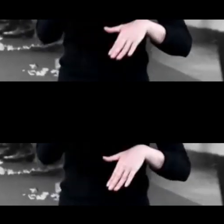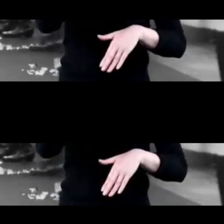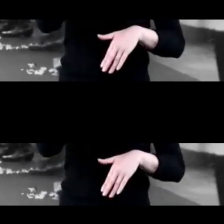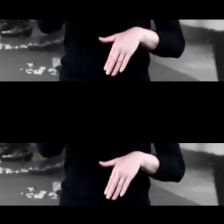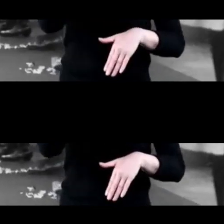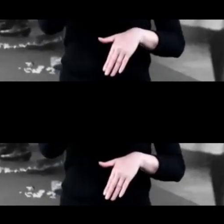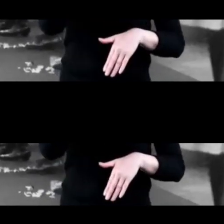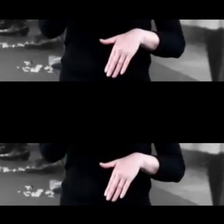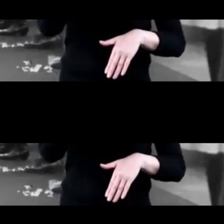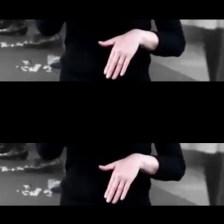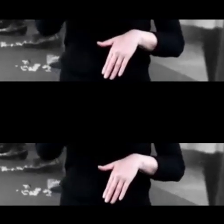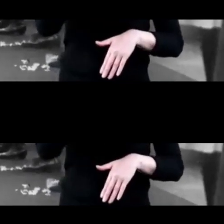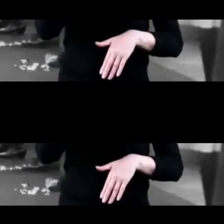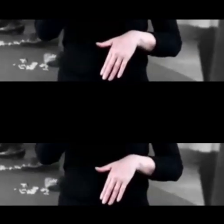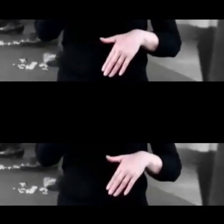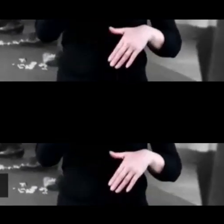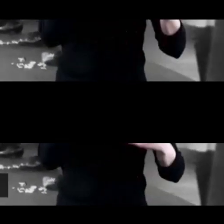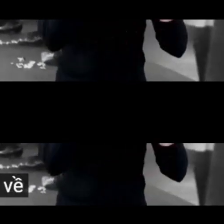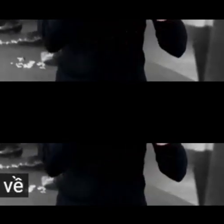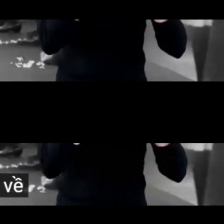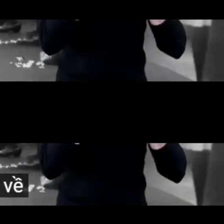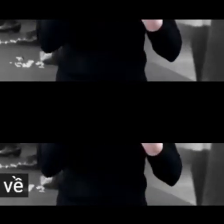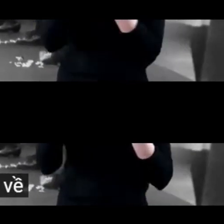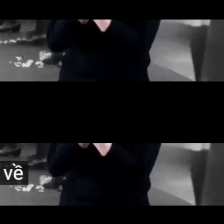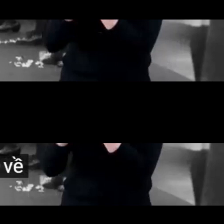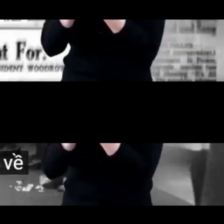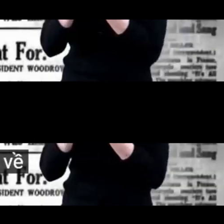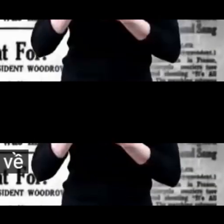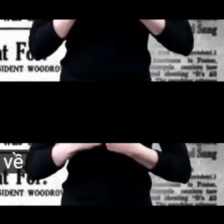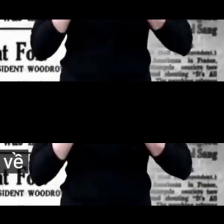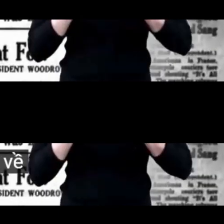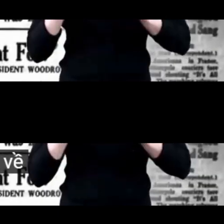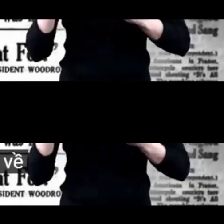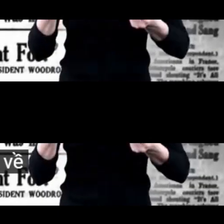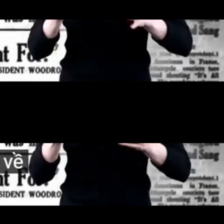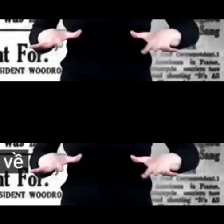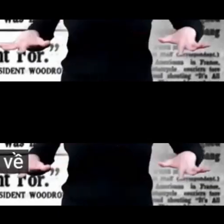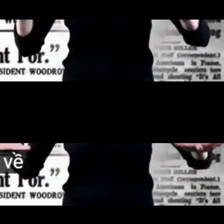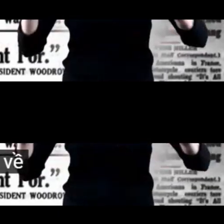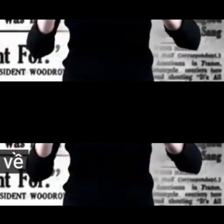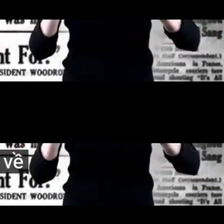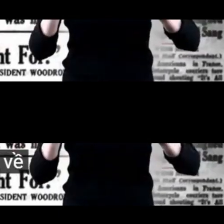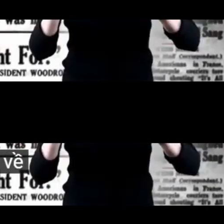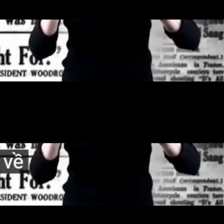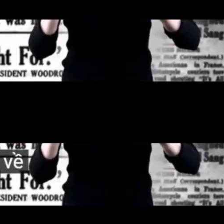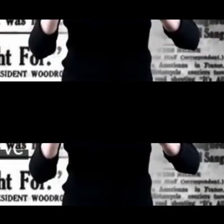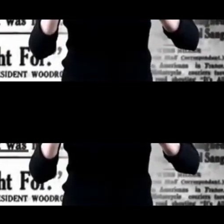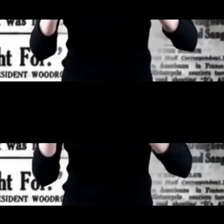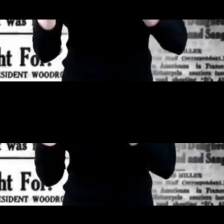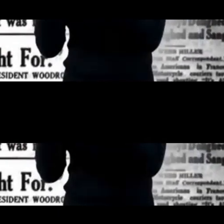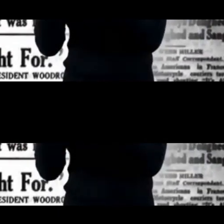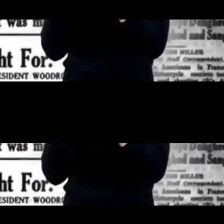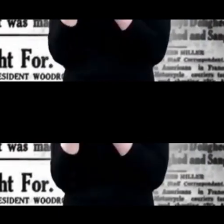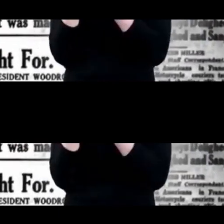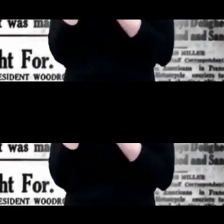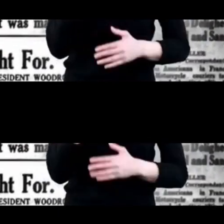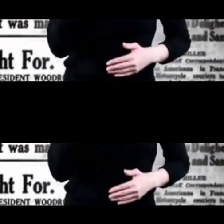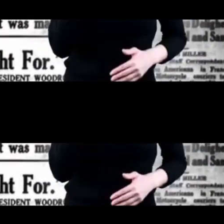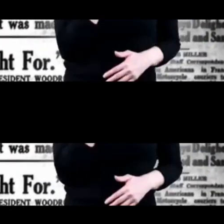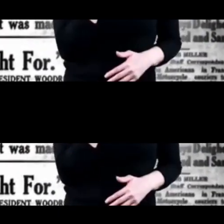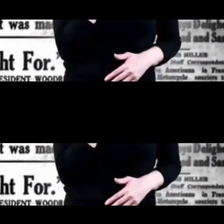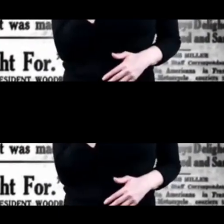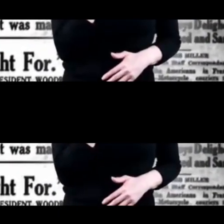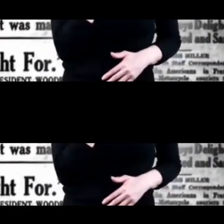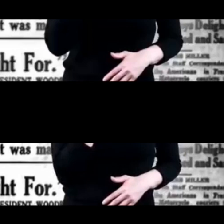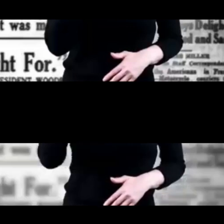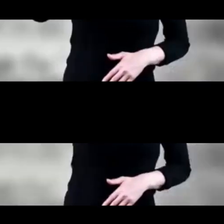would require Germany to take full responsibility for the loss of life and property. Eventually, this burden would be too